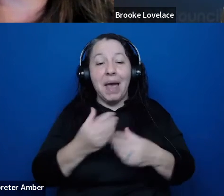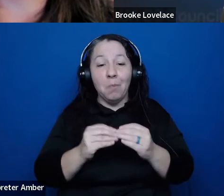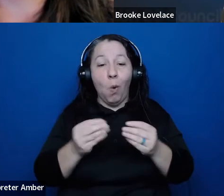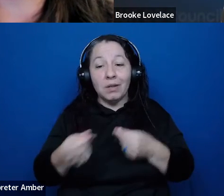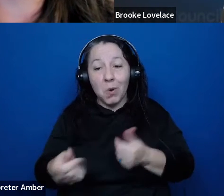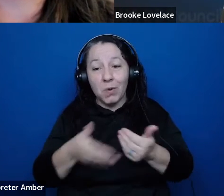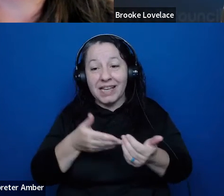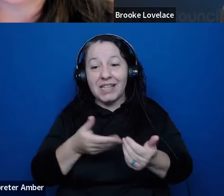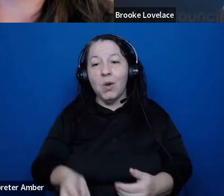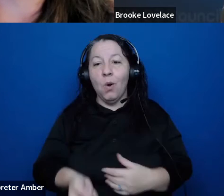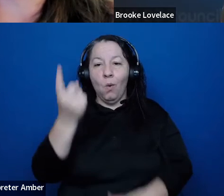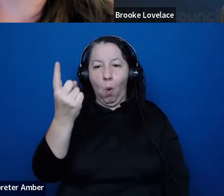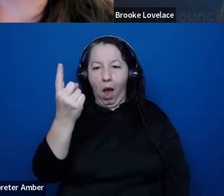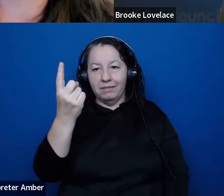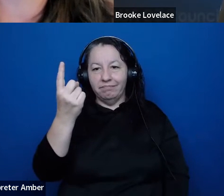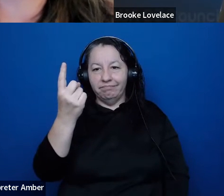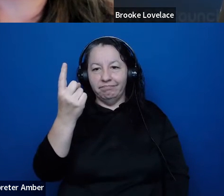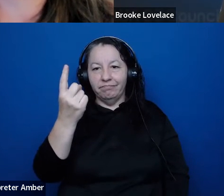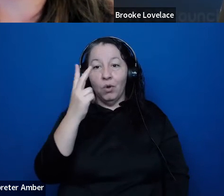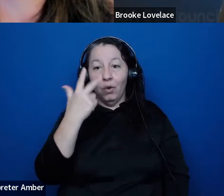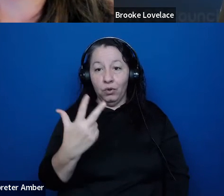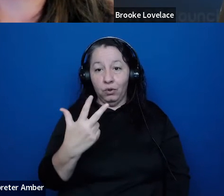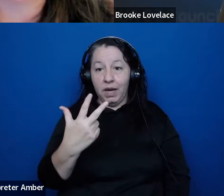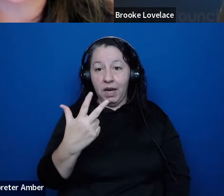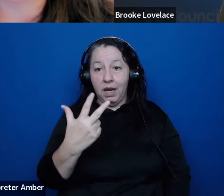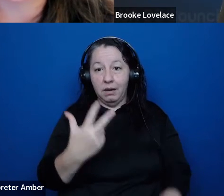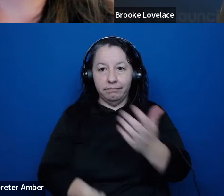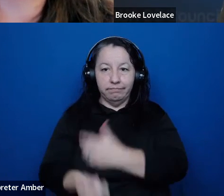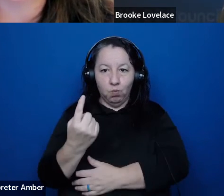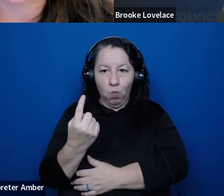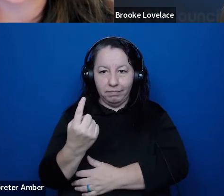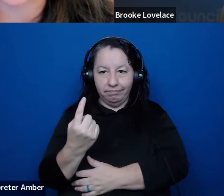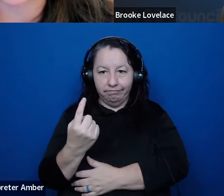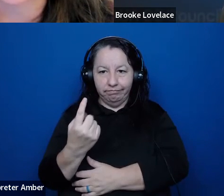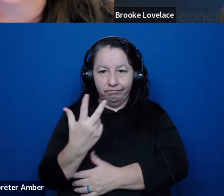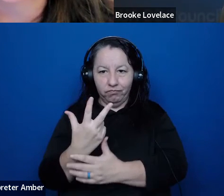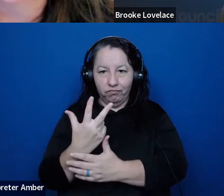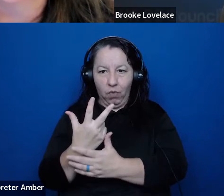one consolidated DD Council site platform. So if you go to